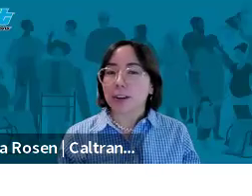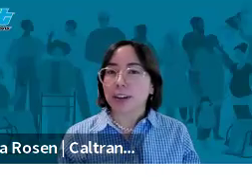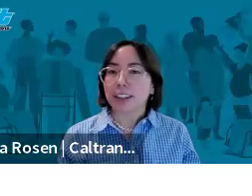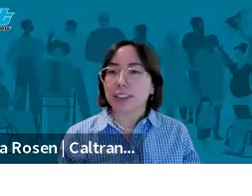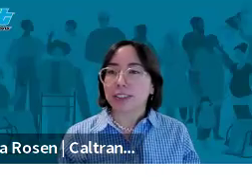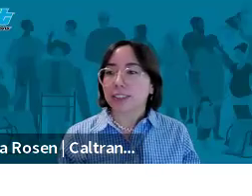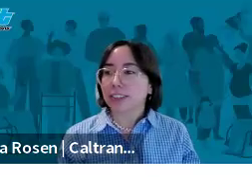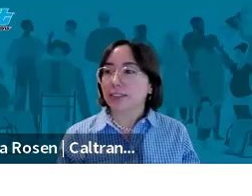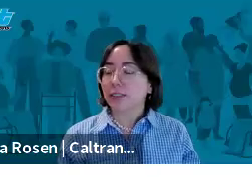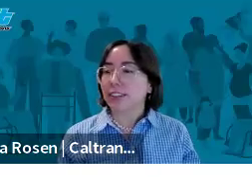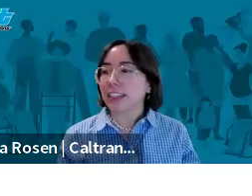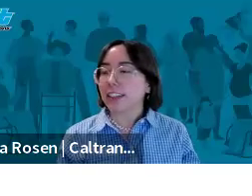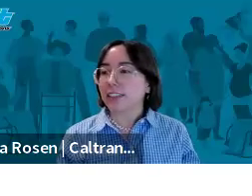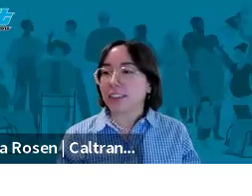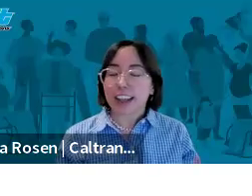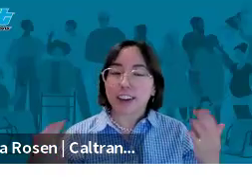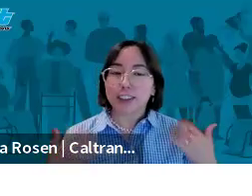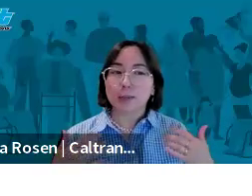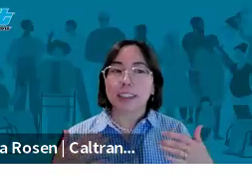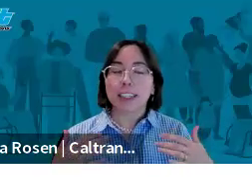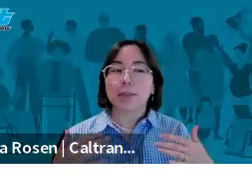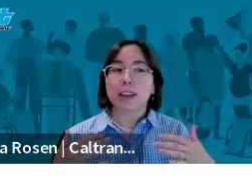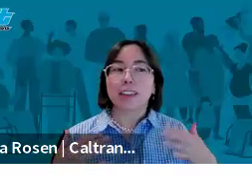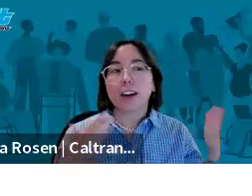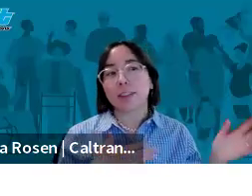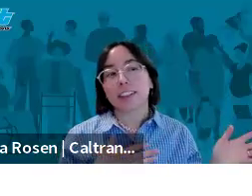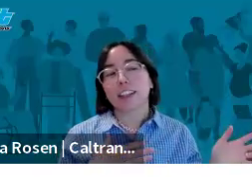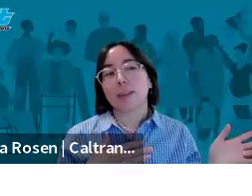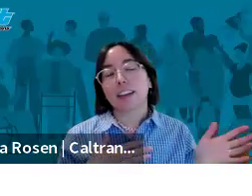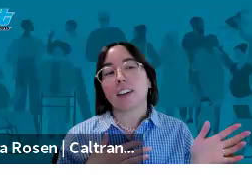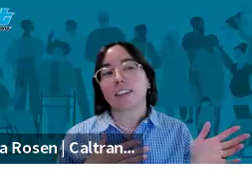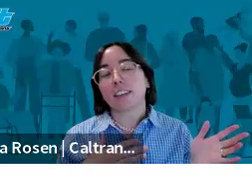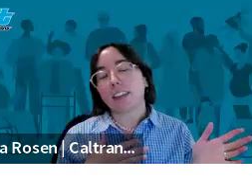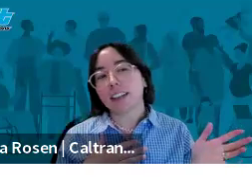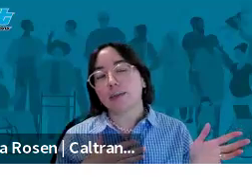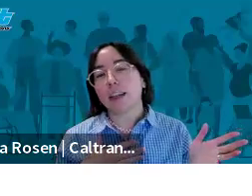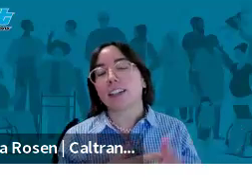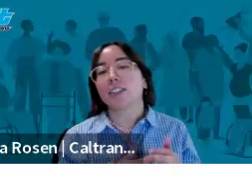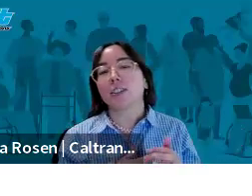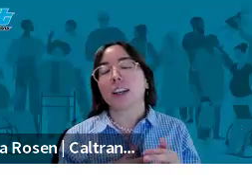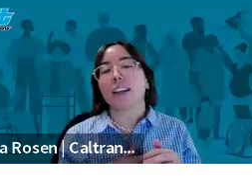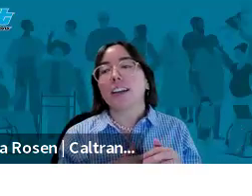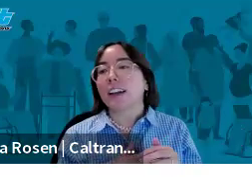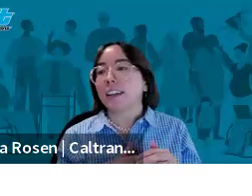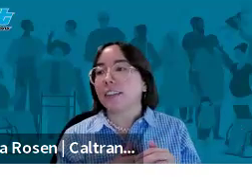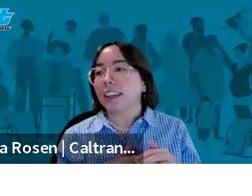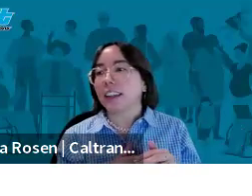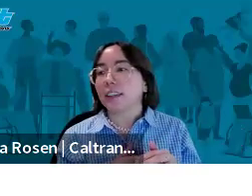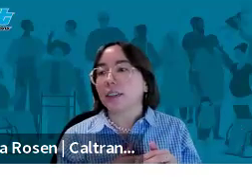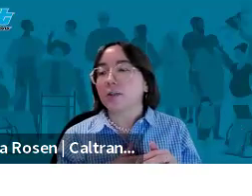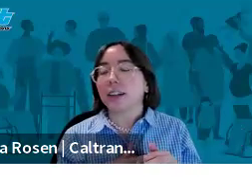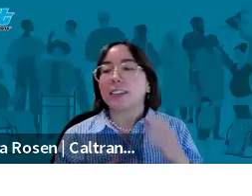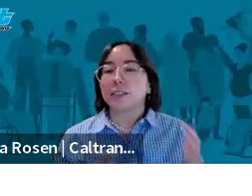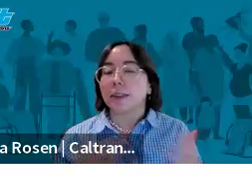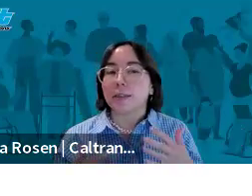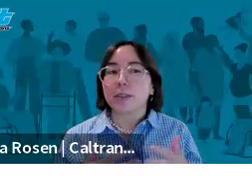chapter 4 is really, and also please keep in mind the comments that you made in our last meeting in June, and kind of